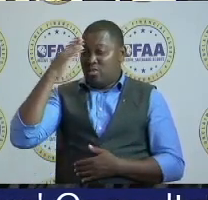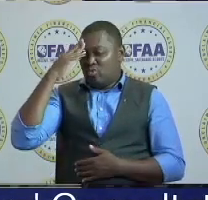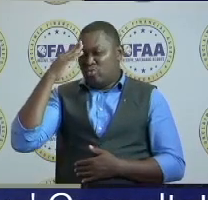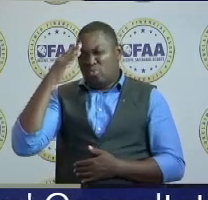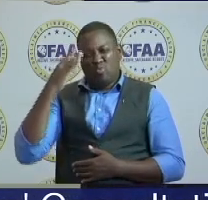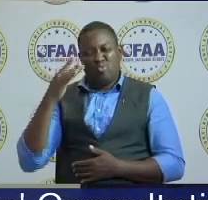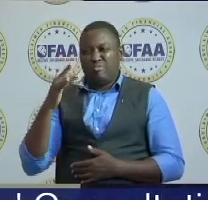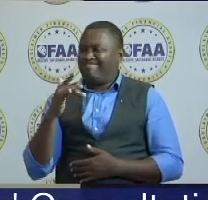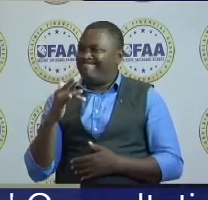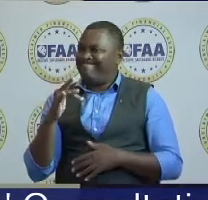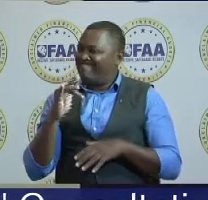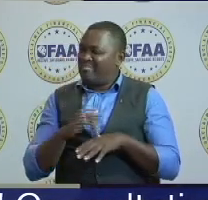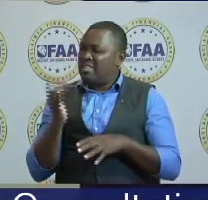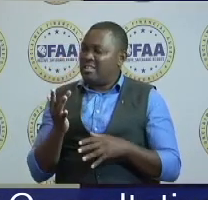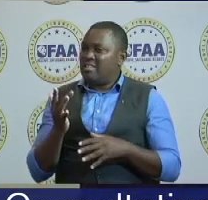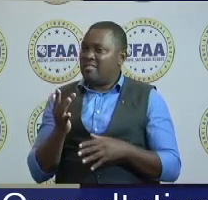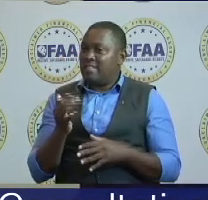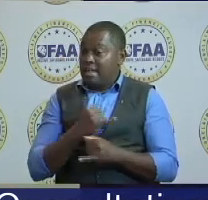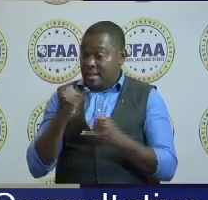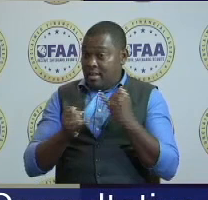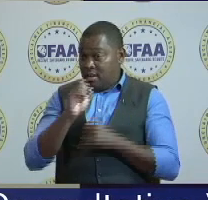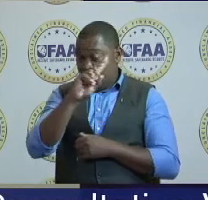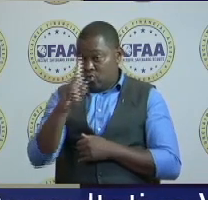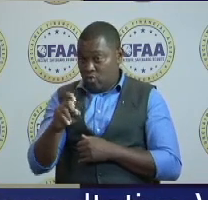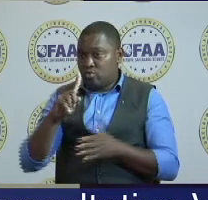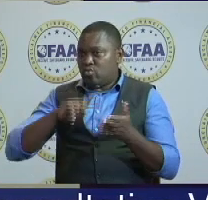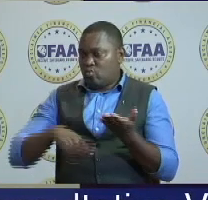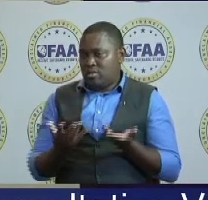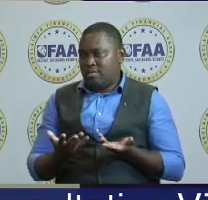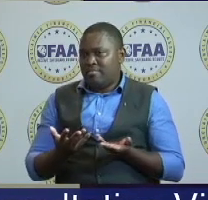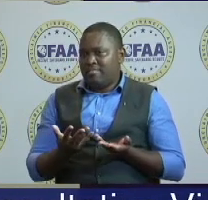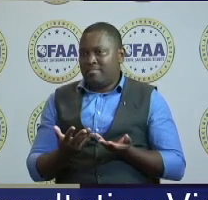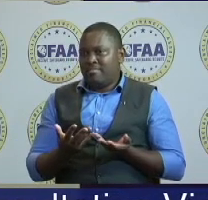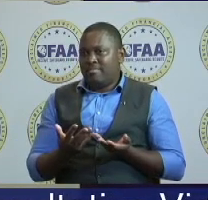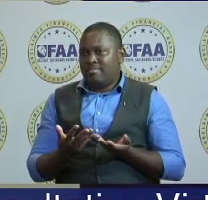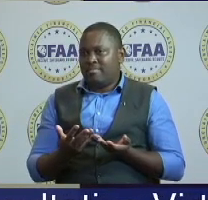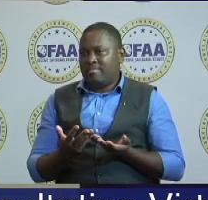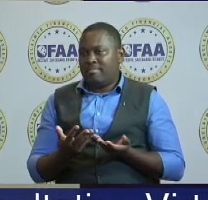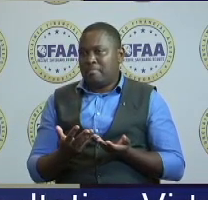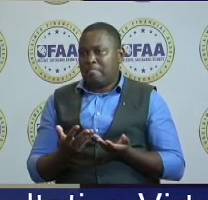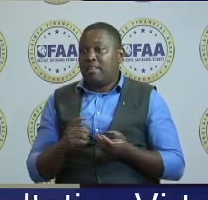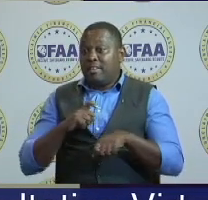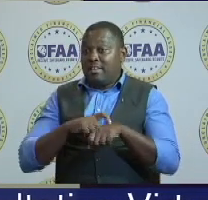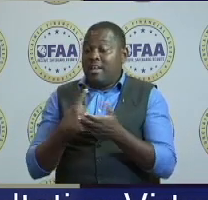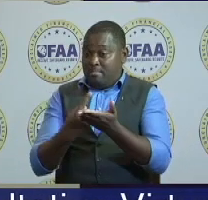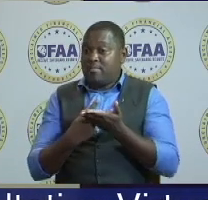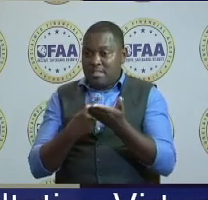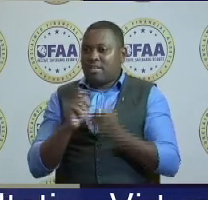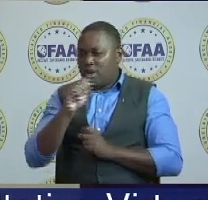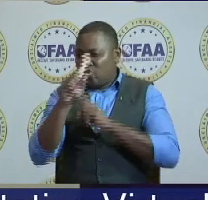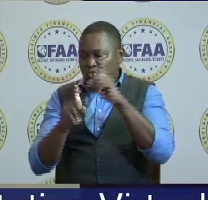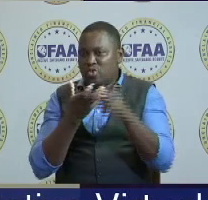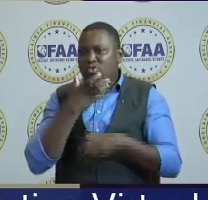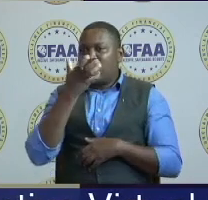is the last question before you give us your last remarks, so you can also be ruminating on that as we prepare for the close of the Q&A. This